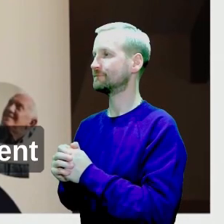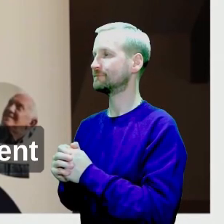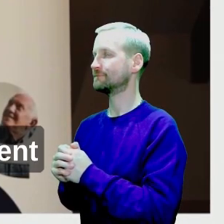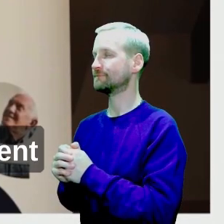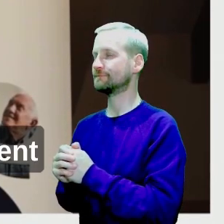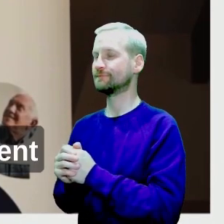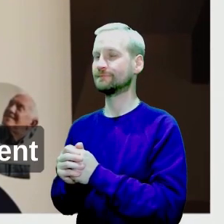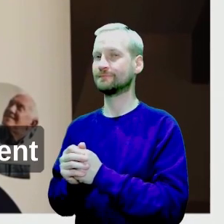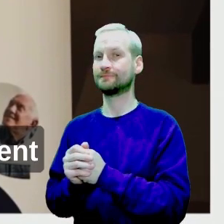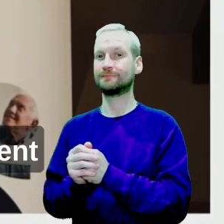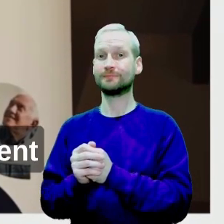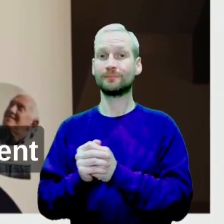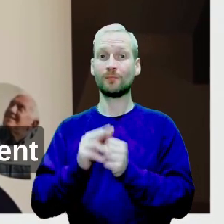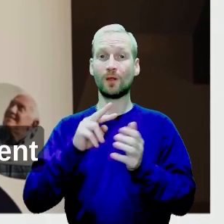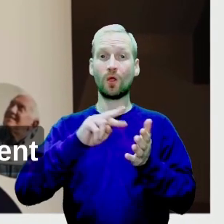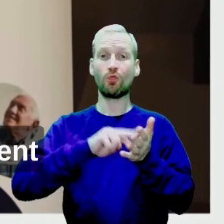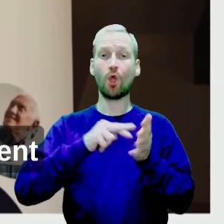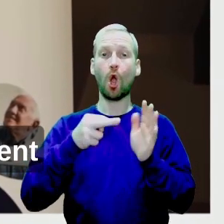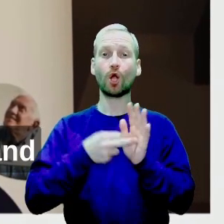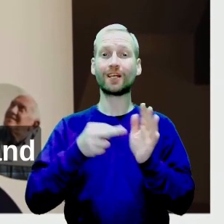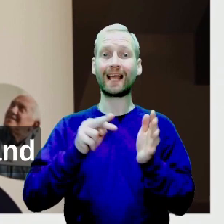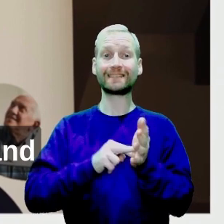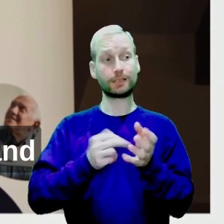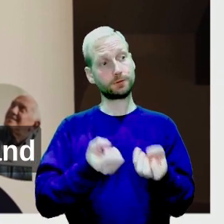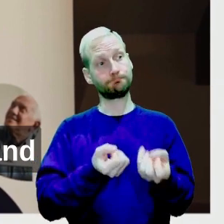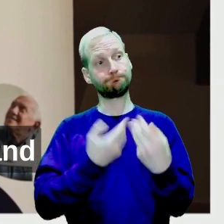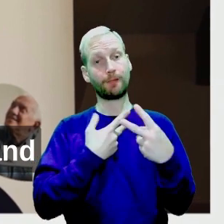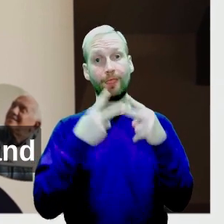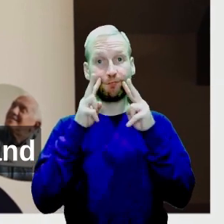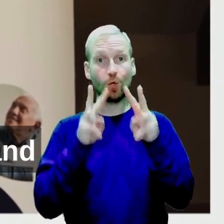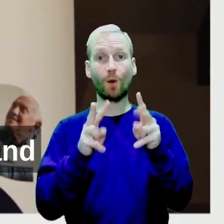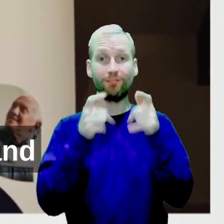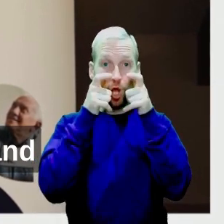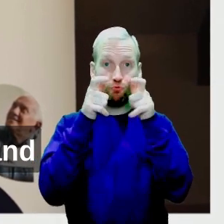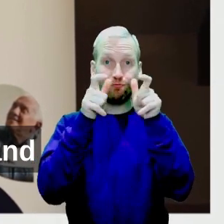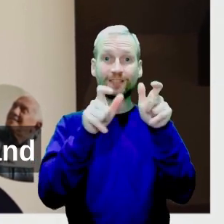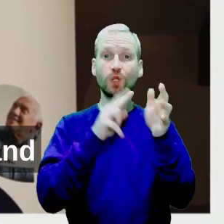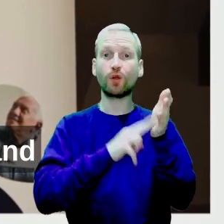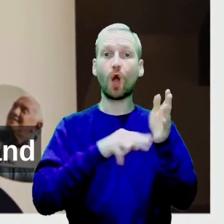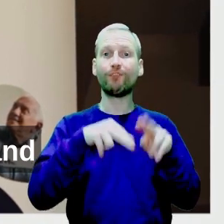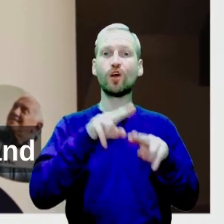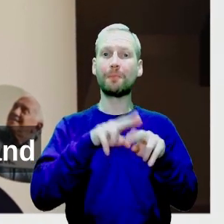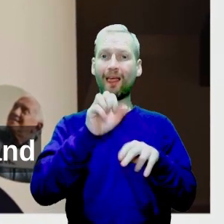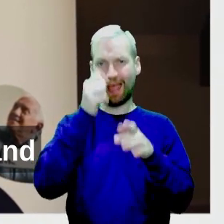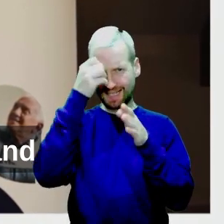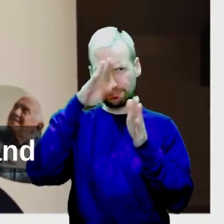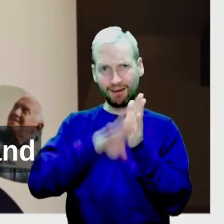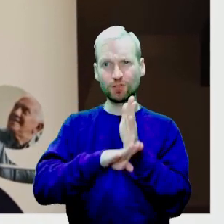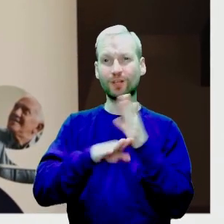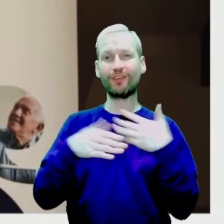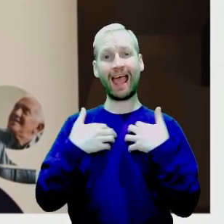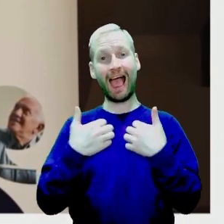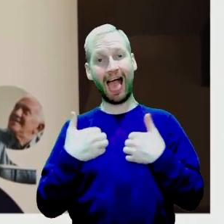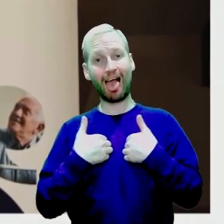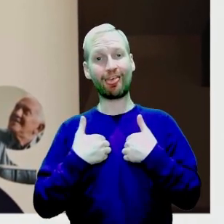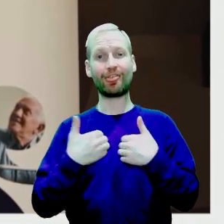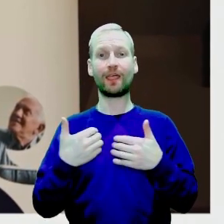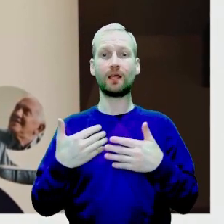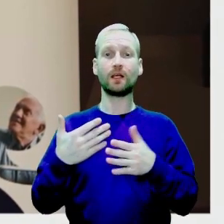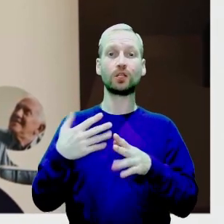The organisation listens to the views of any resident in Norfolk about their experiences of any health and social